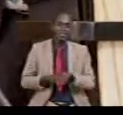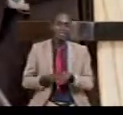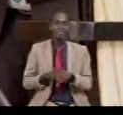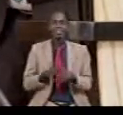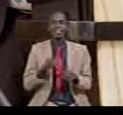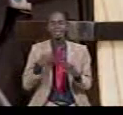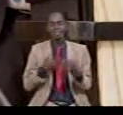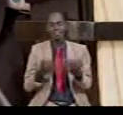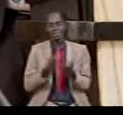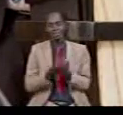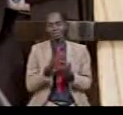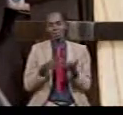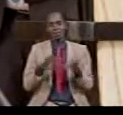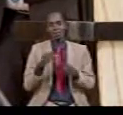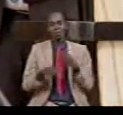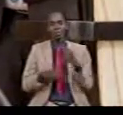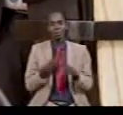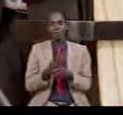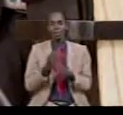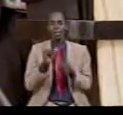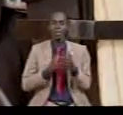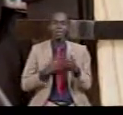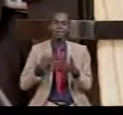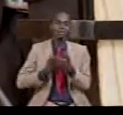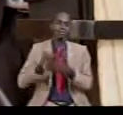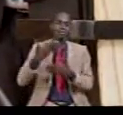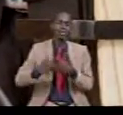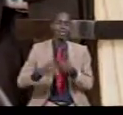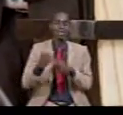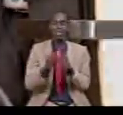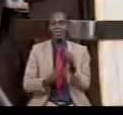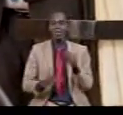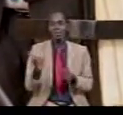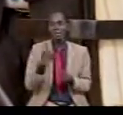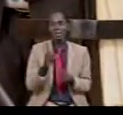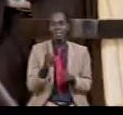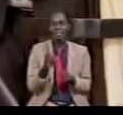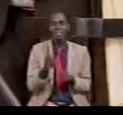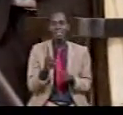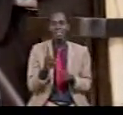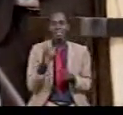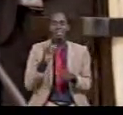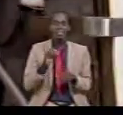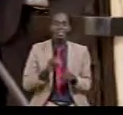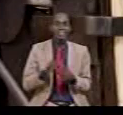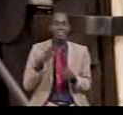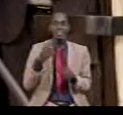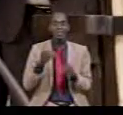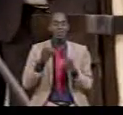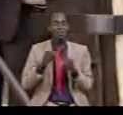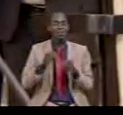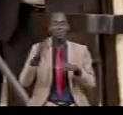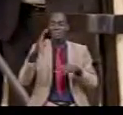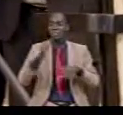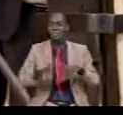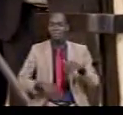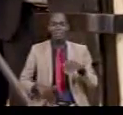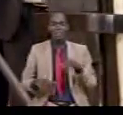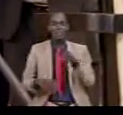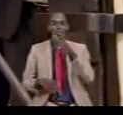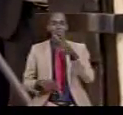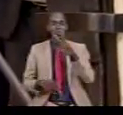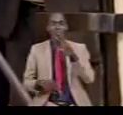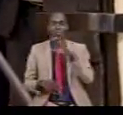and beyond, everywhere in the more than 200